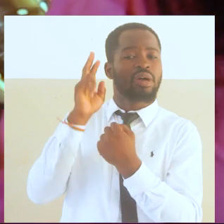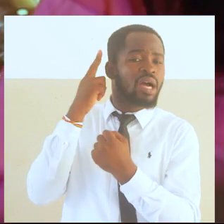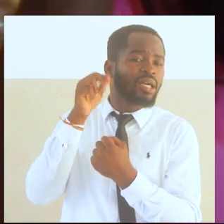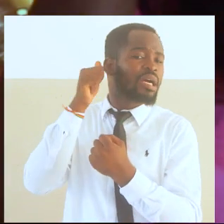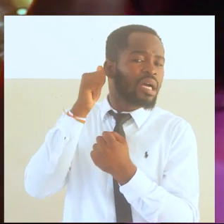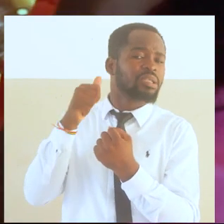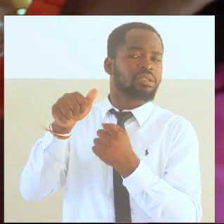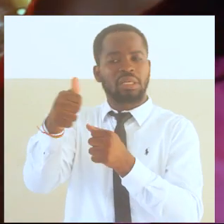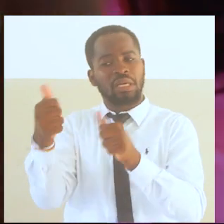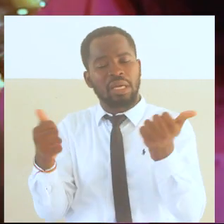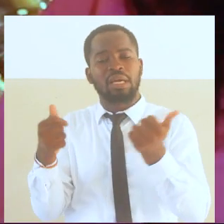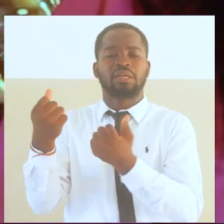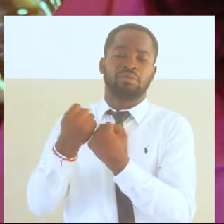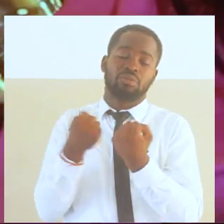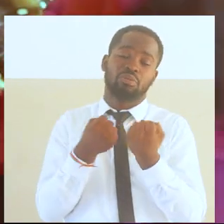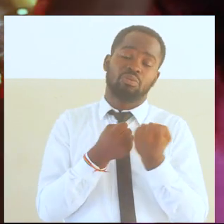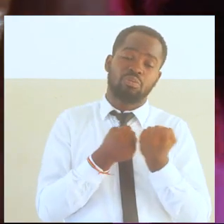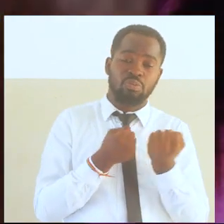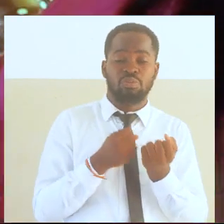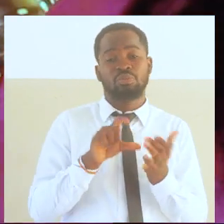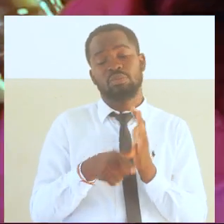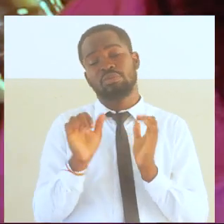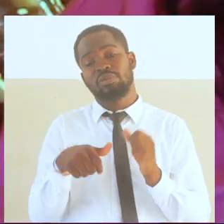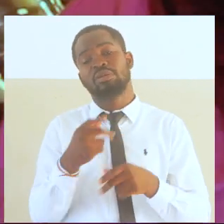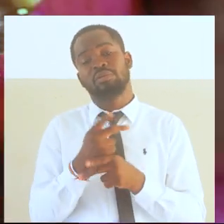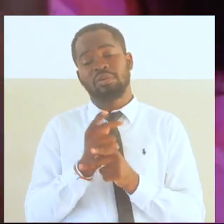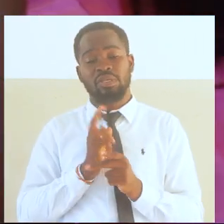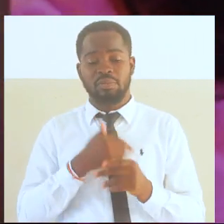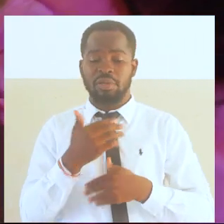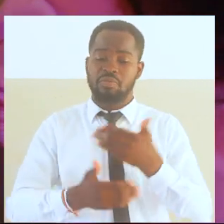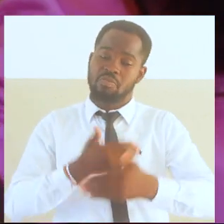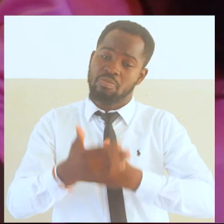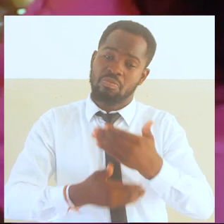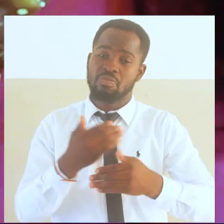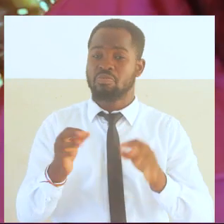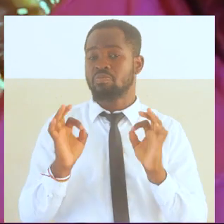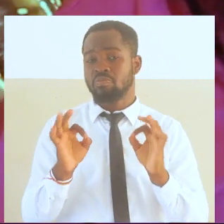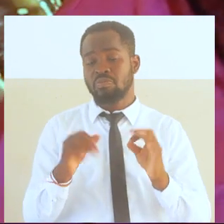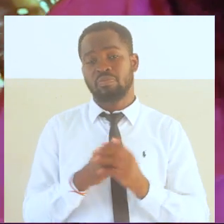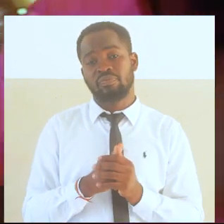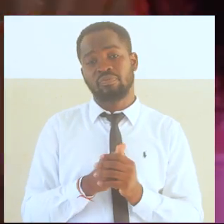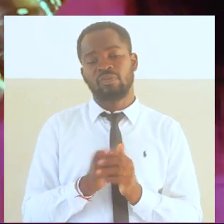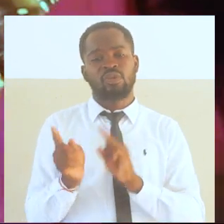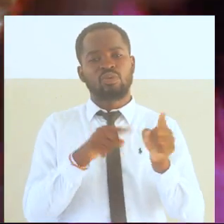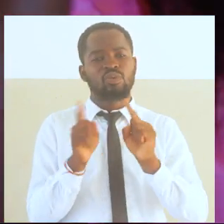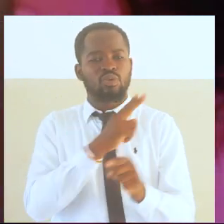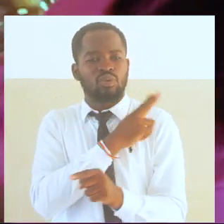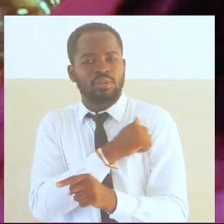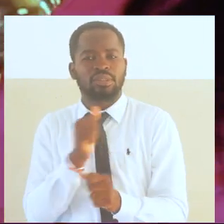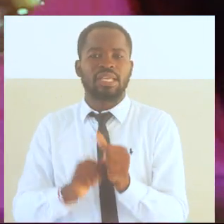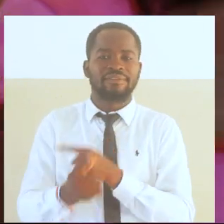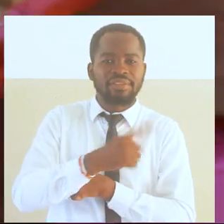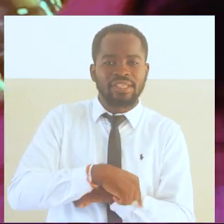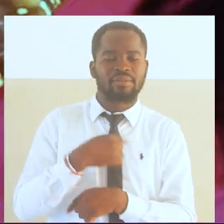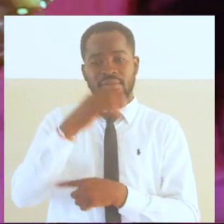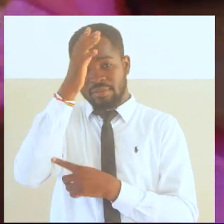how people are feeling, whether they feel I'm smelling, whether they may smell, whether I'm urinated, whether the stool has come, what people are